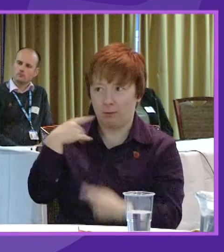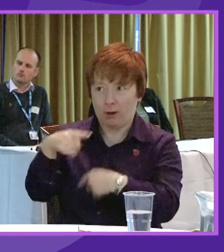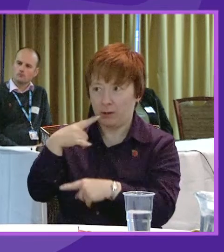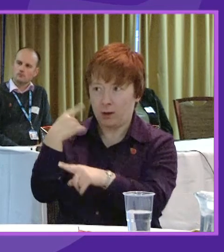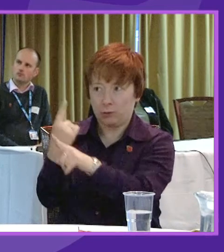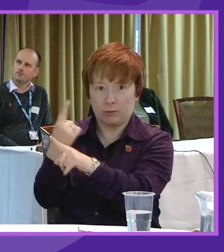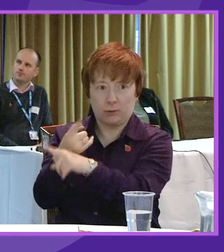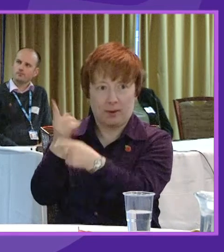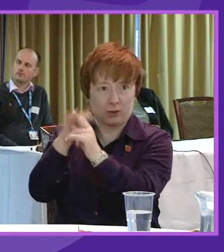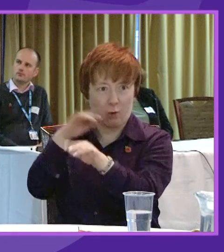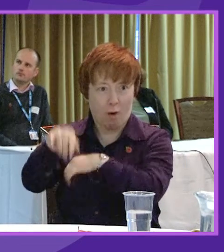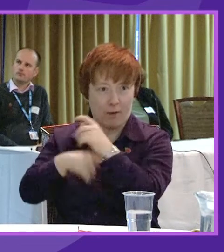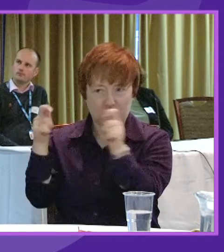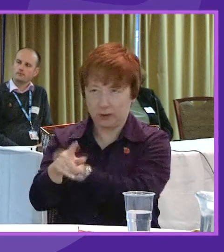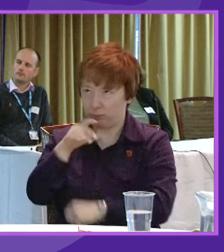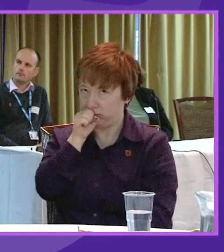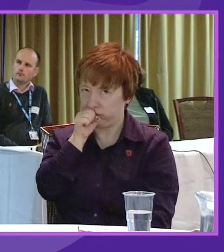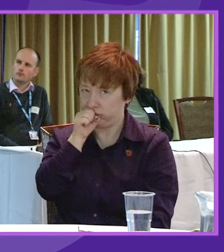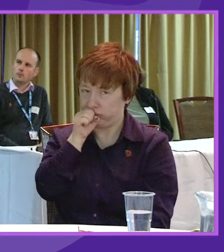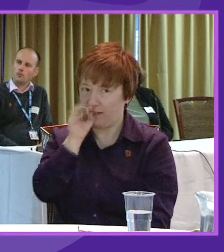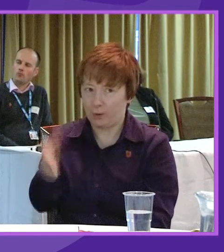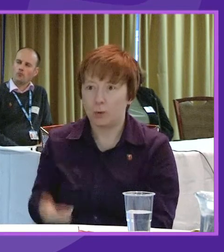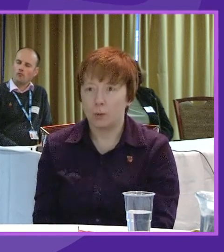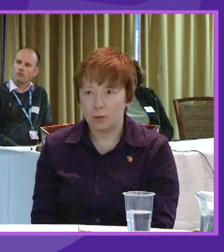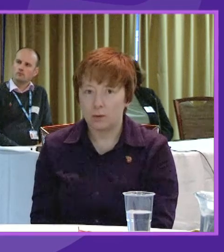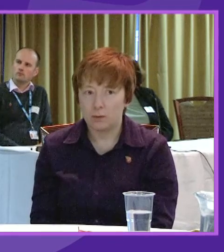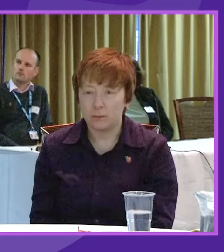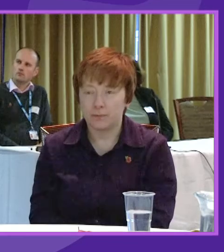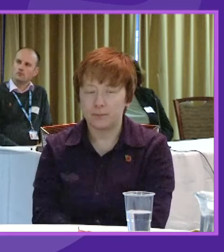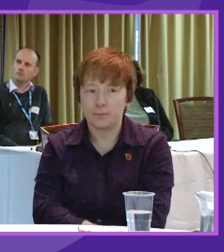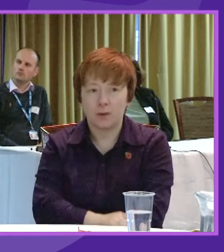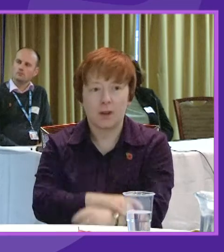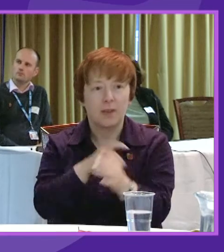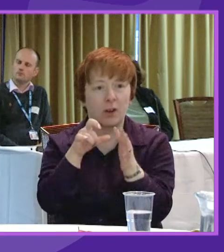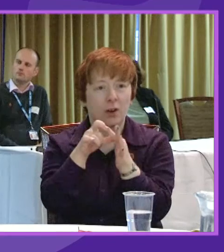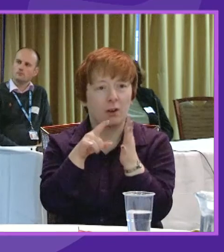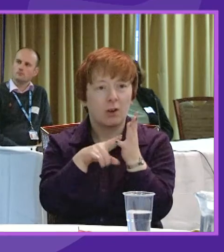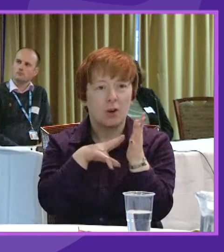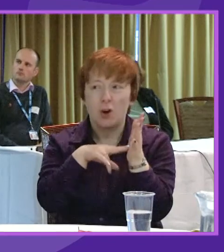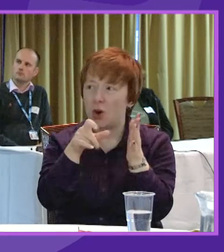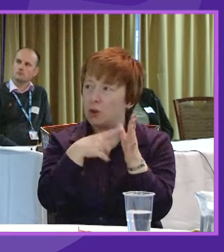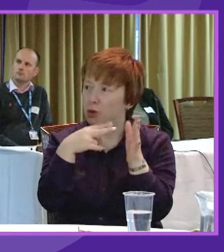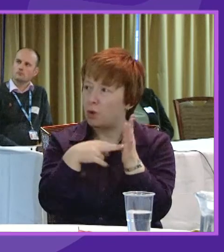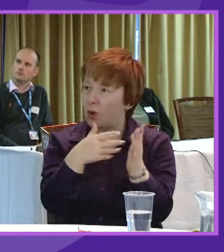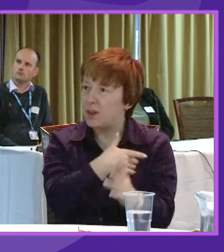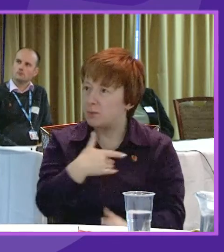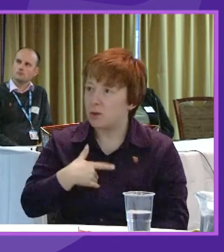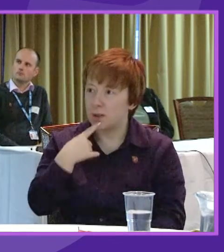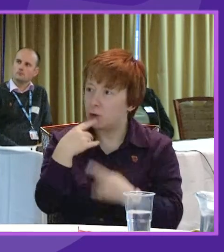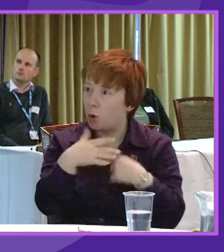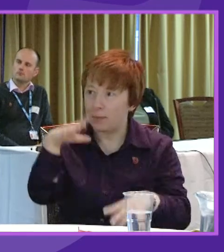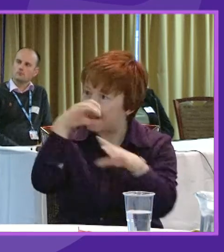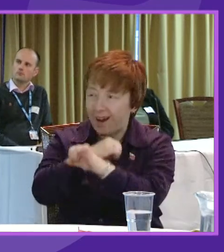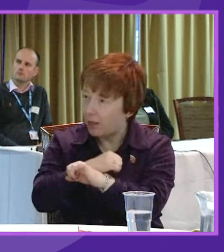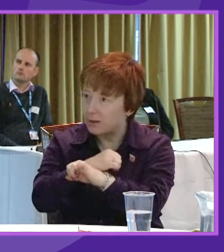that they don't feel they can speak to their manager about changes at work. I think particularly, you know, Duncan said really powerfully this morning, don't be